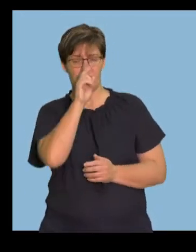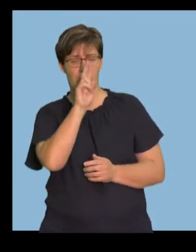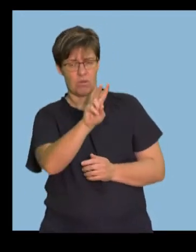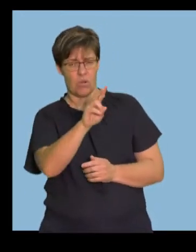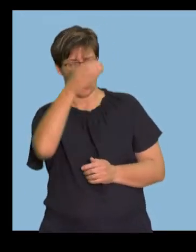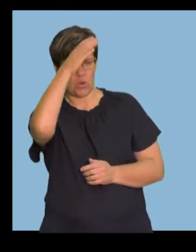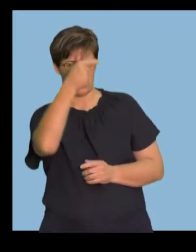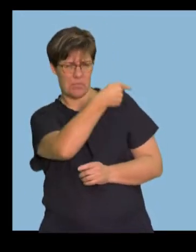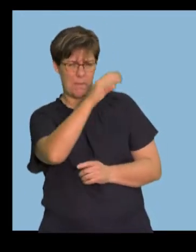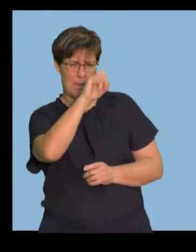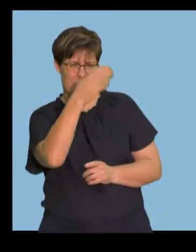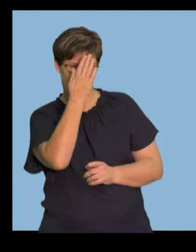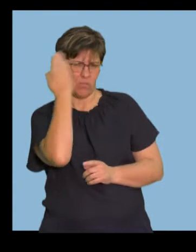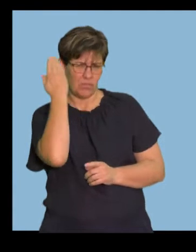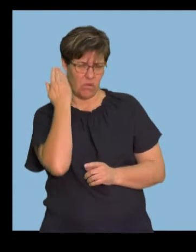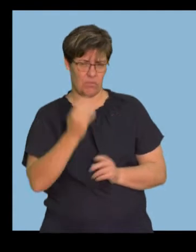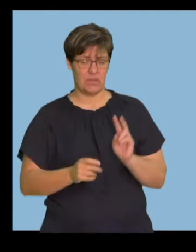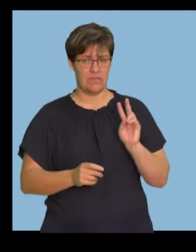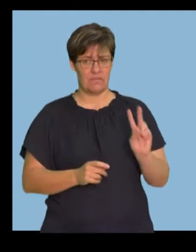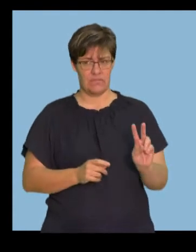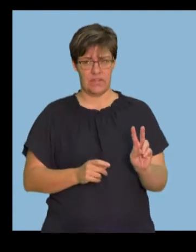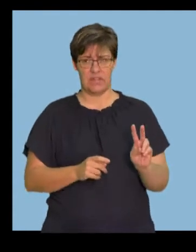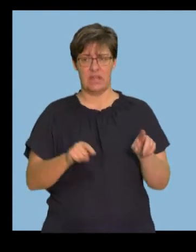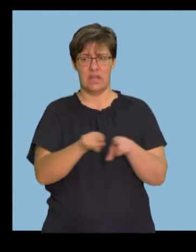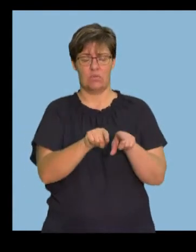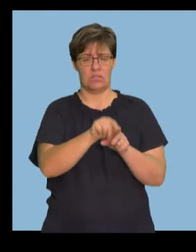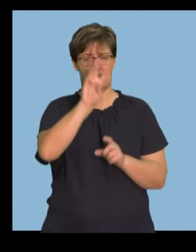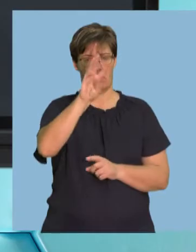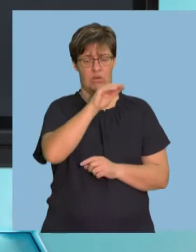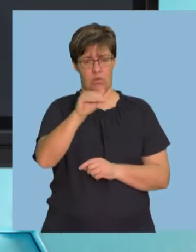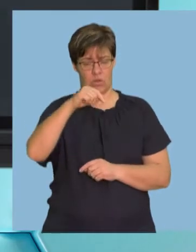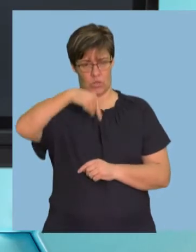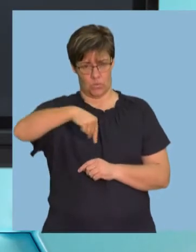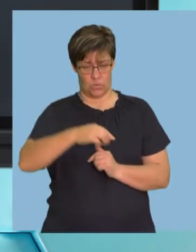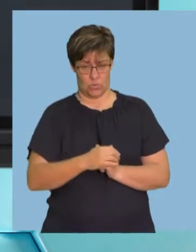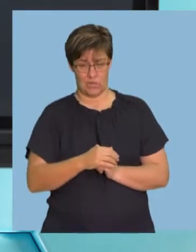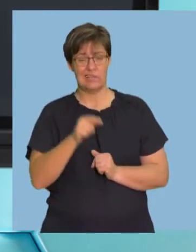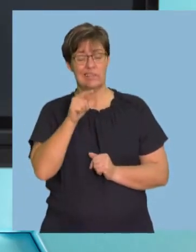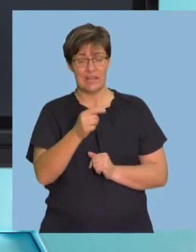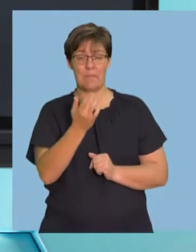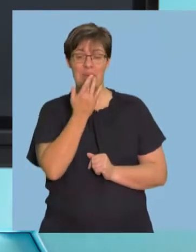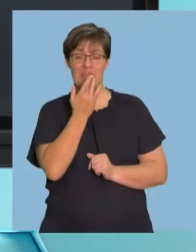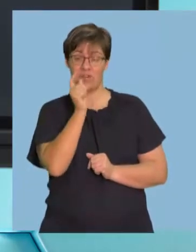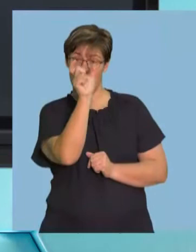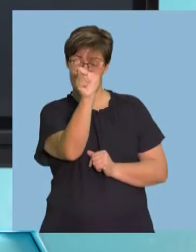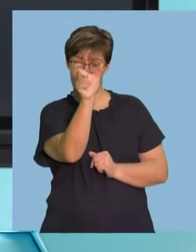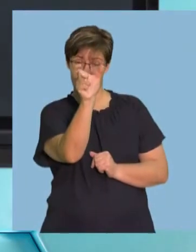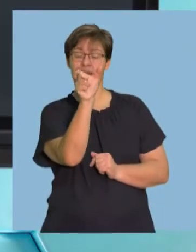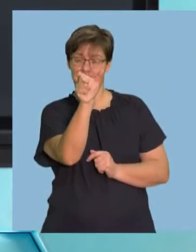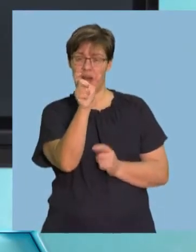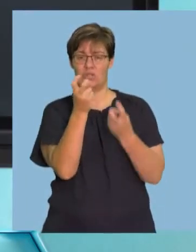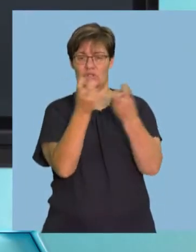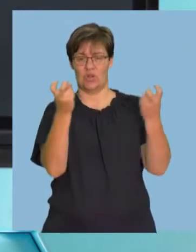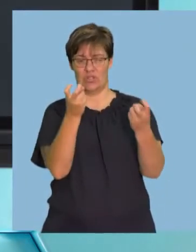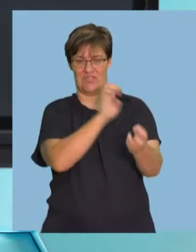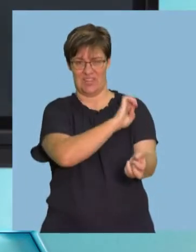concept map. Okay, now the role or the function of a battery as a source of energy in an